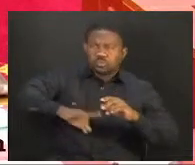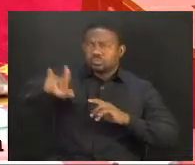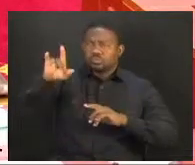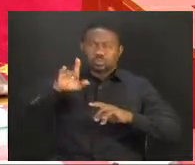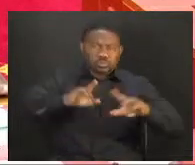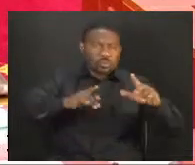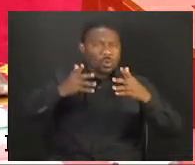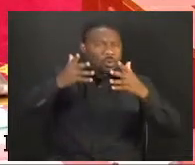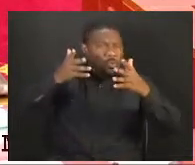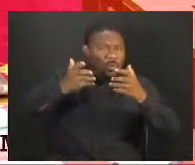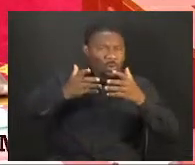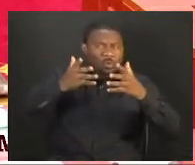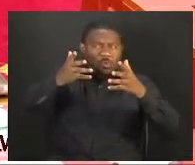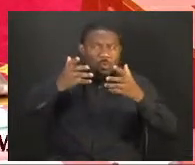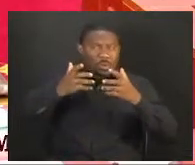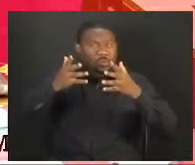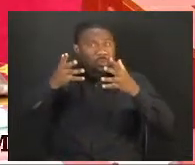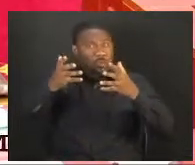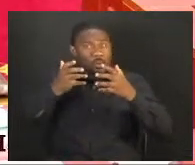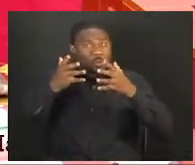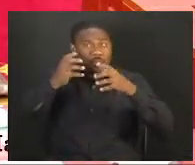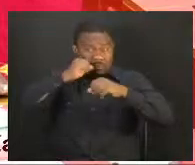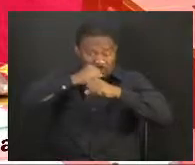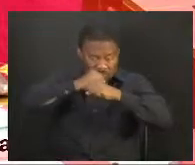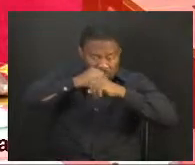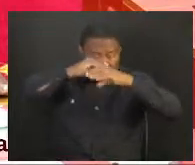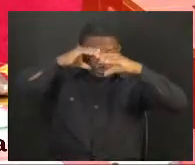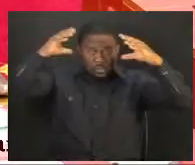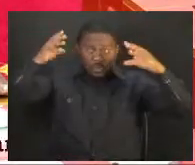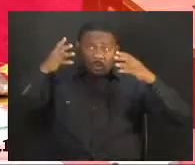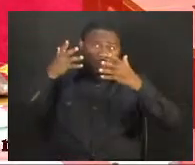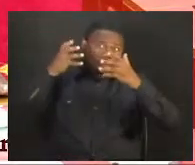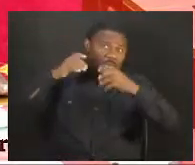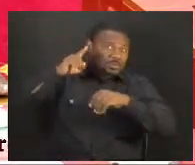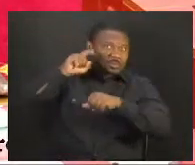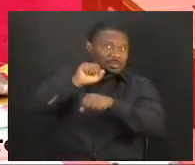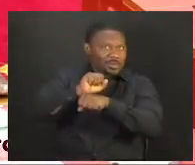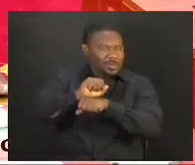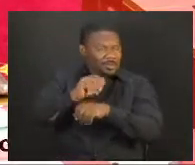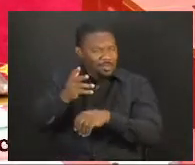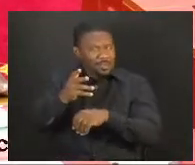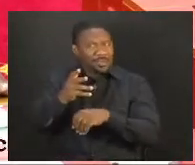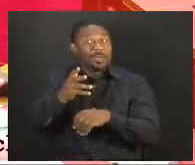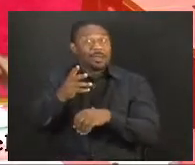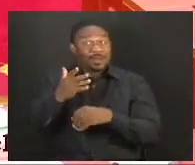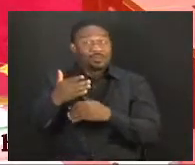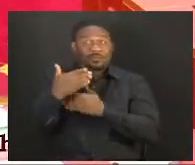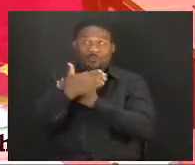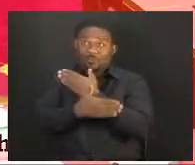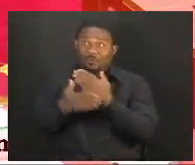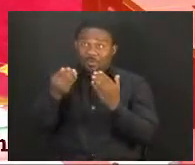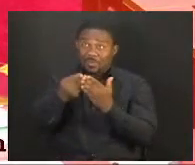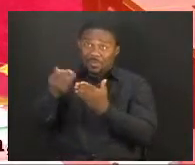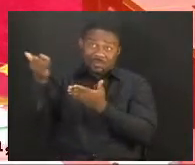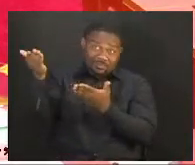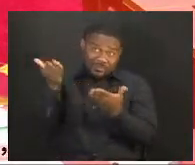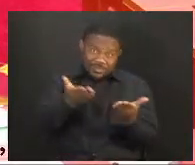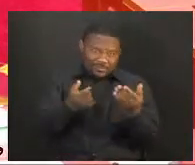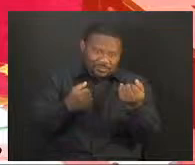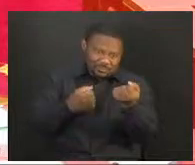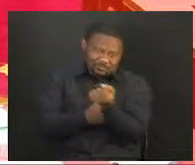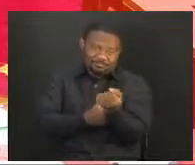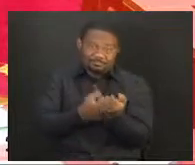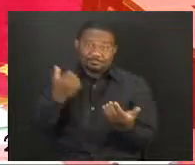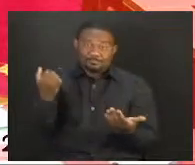exploitation, and maximize the economic benefits of remittance and boost foreign exchange earners. Mr.